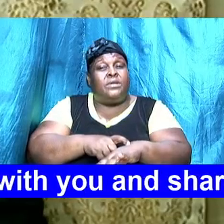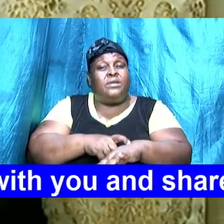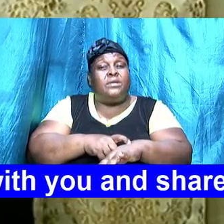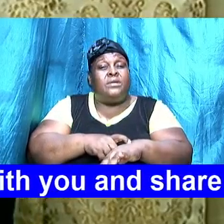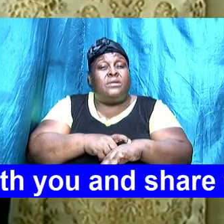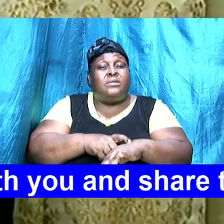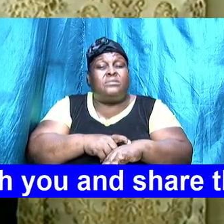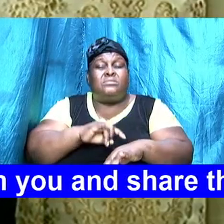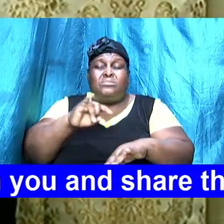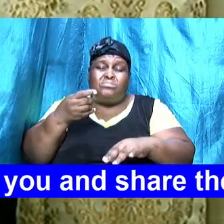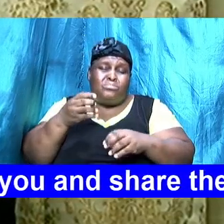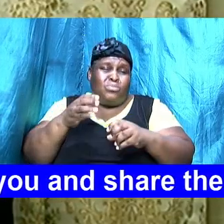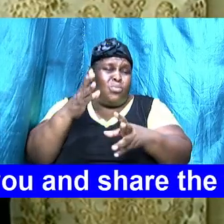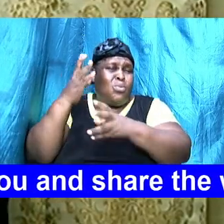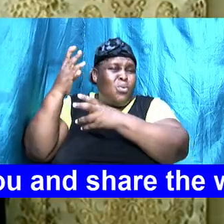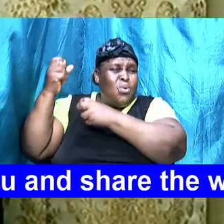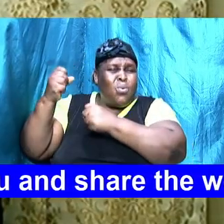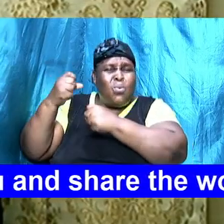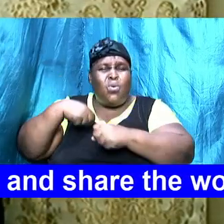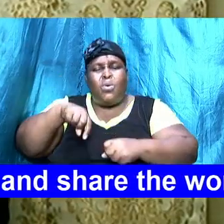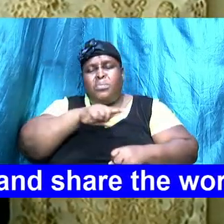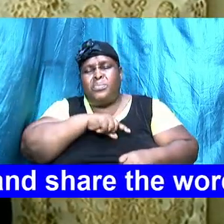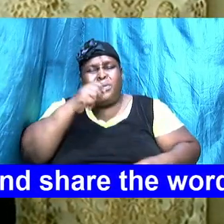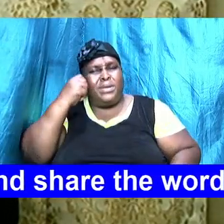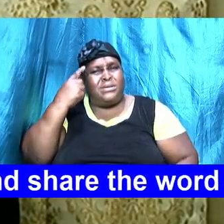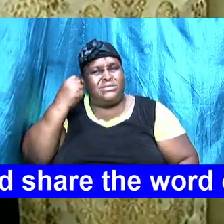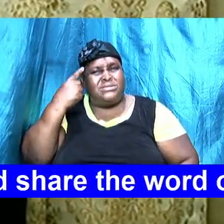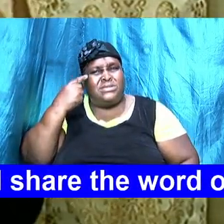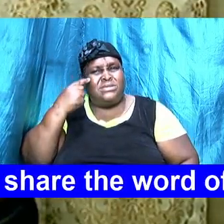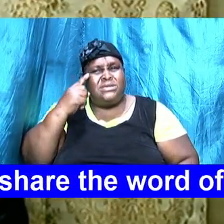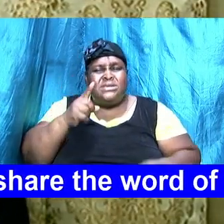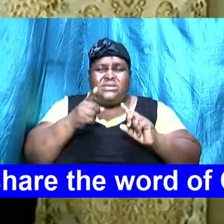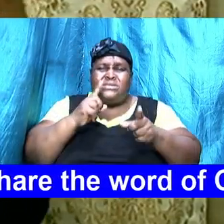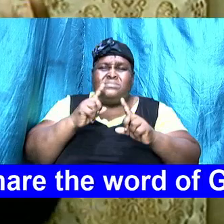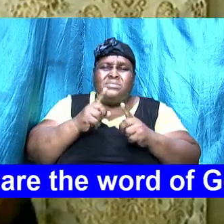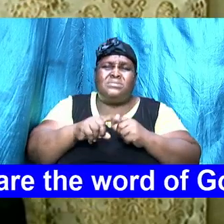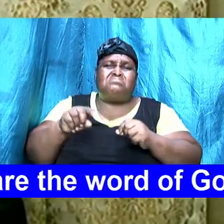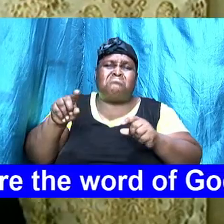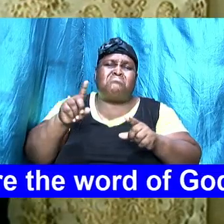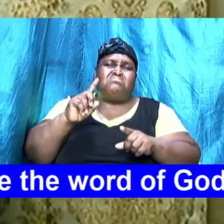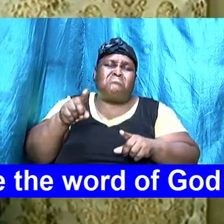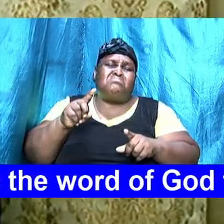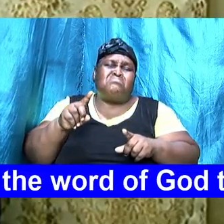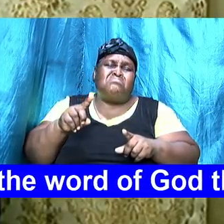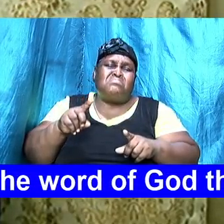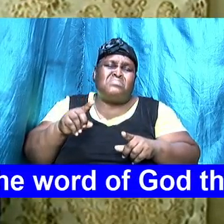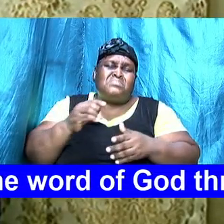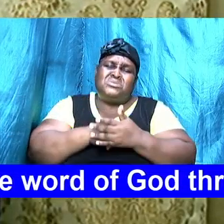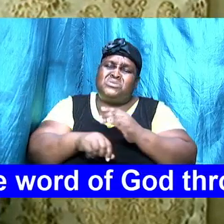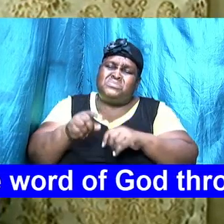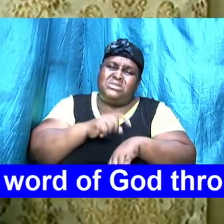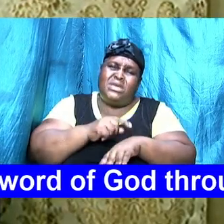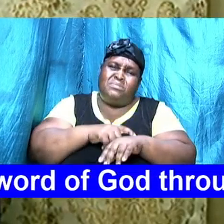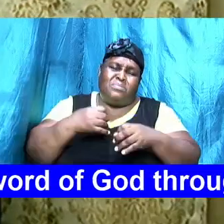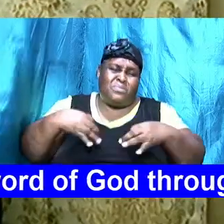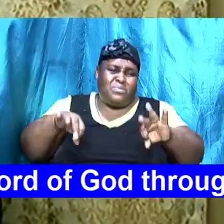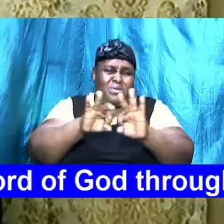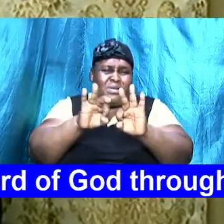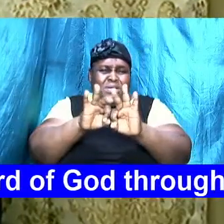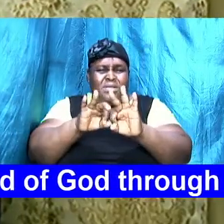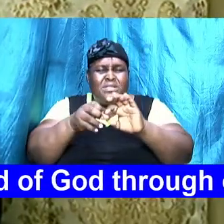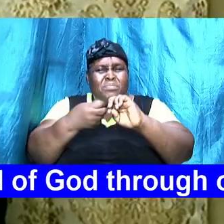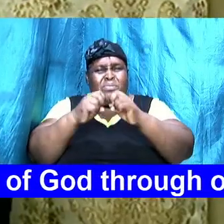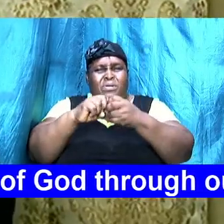I hope we understand that we have to talk like this sometimes. It is important because the issues are so